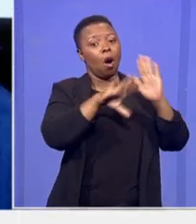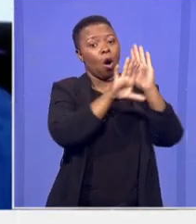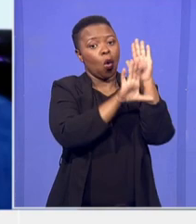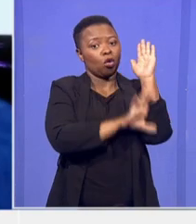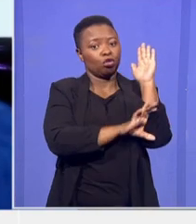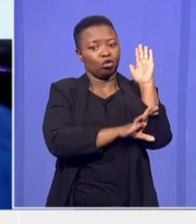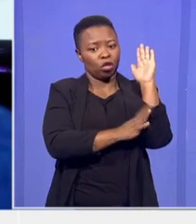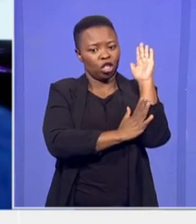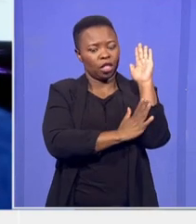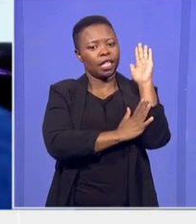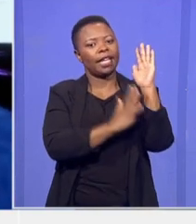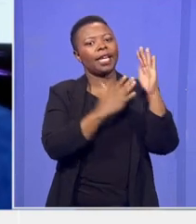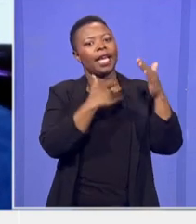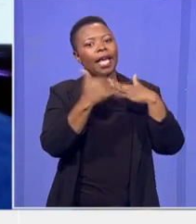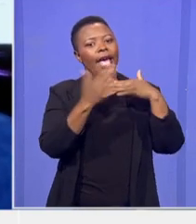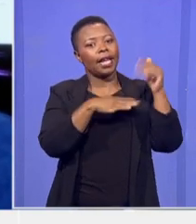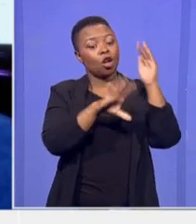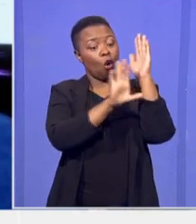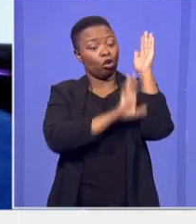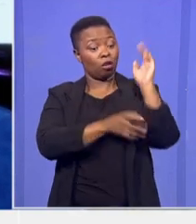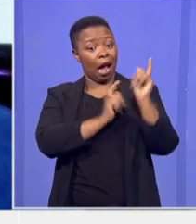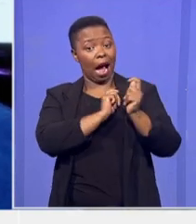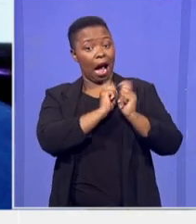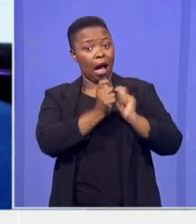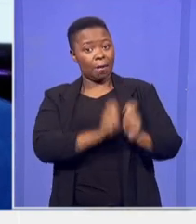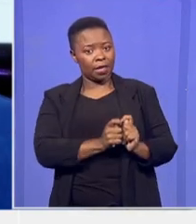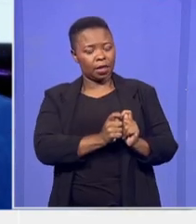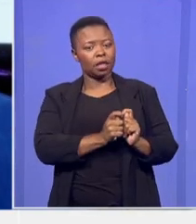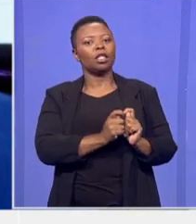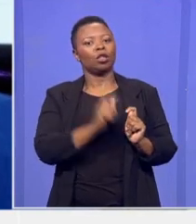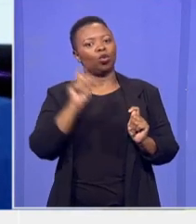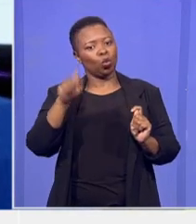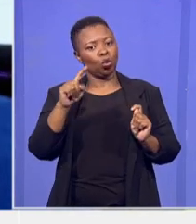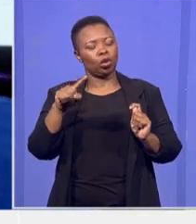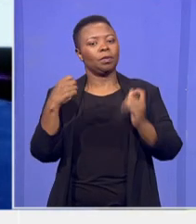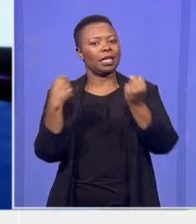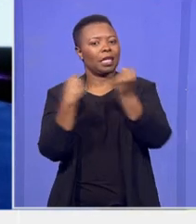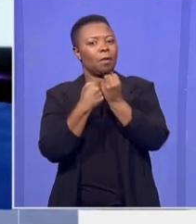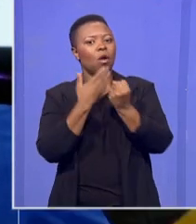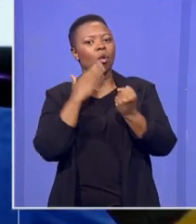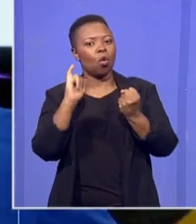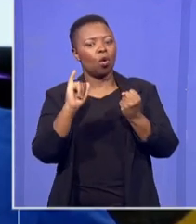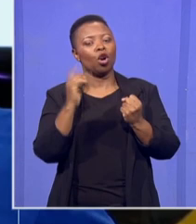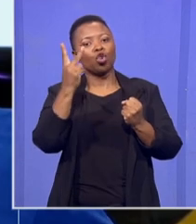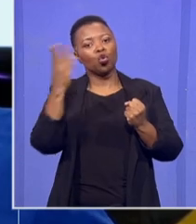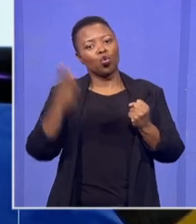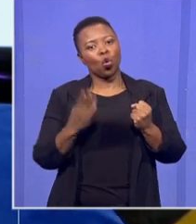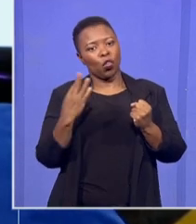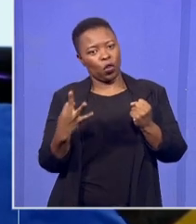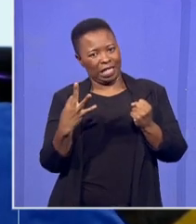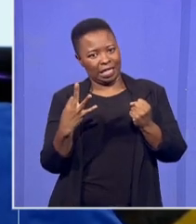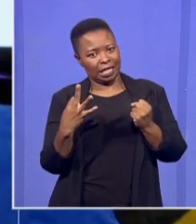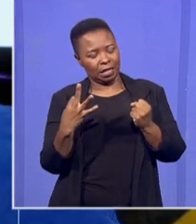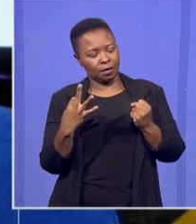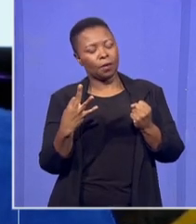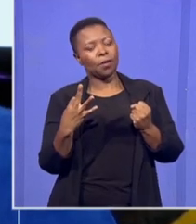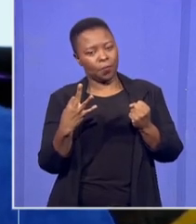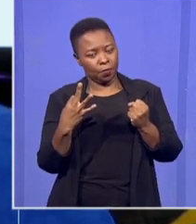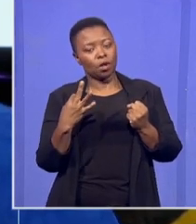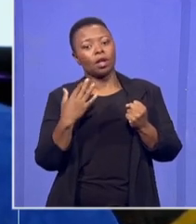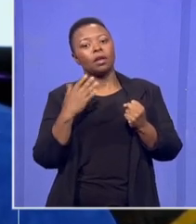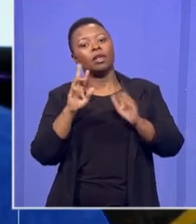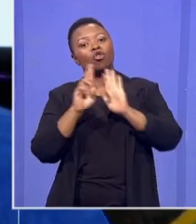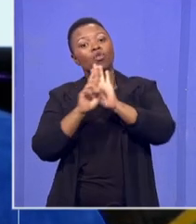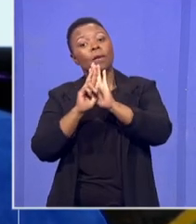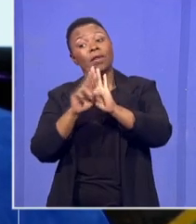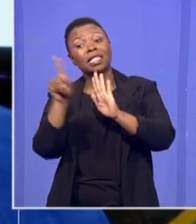any amendment to the constitution itself must be supported by two-thirds of the delegates that registered and arrived on the